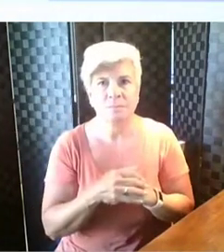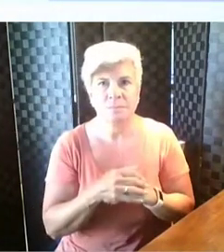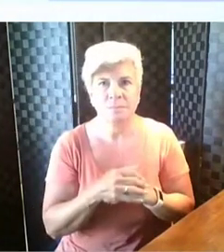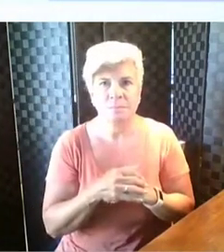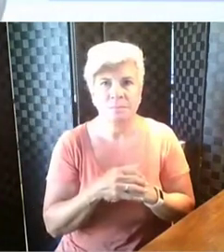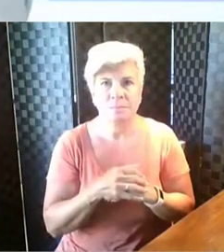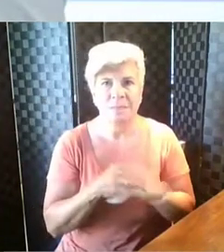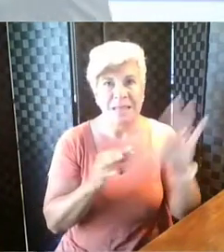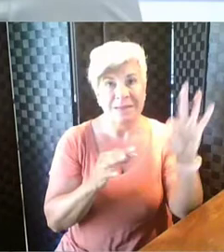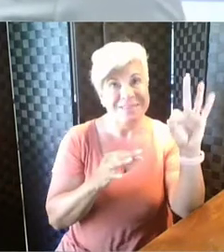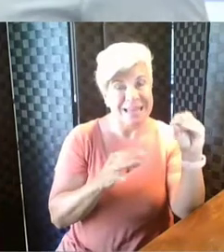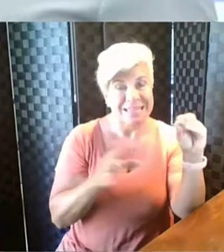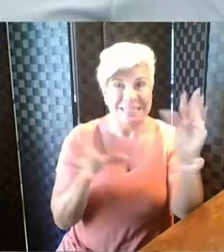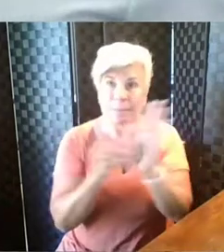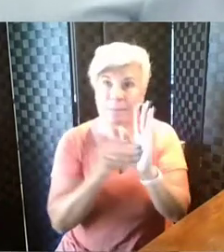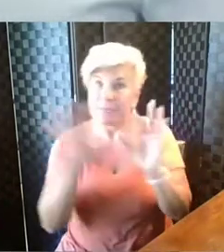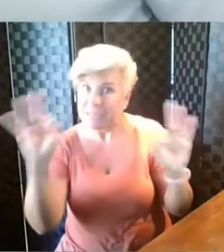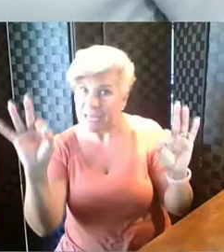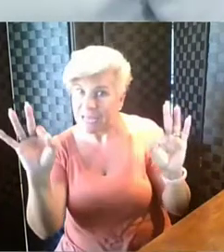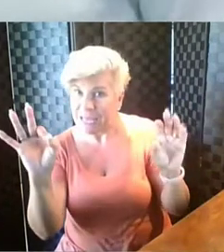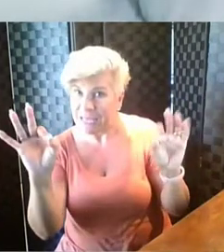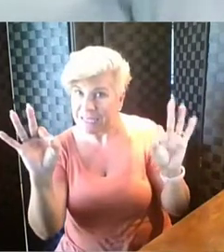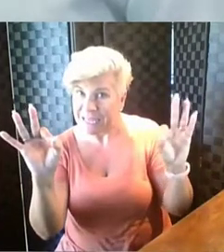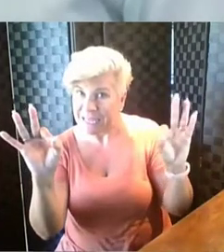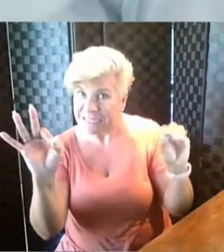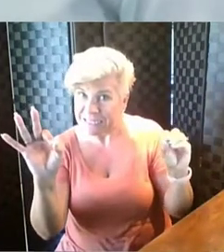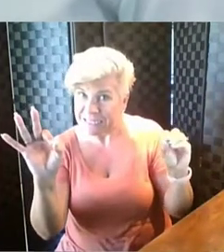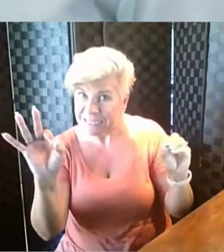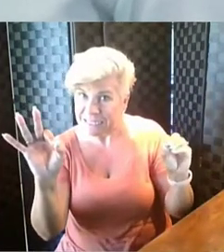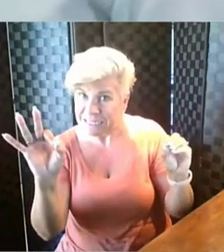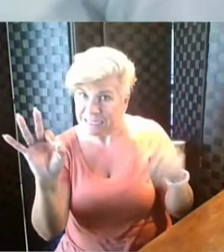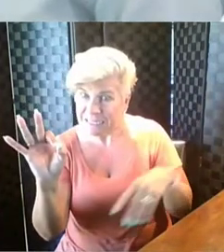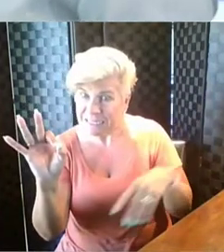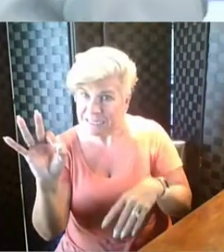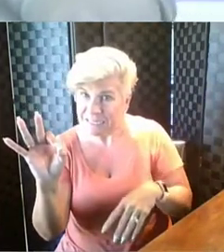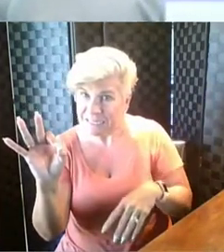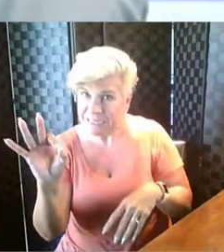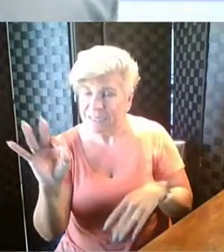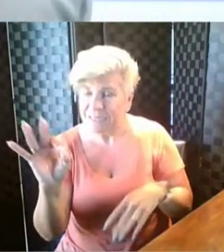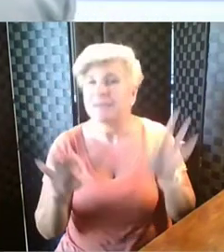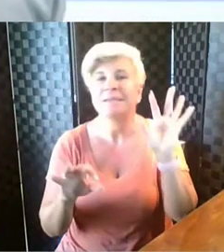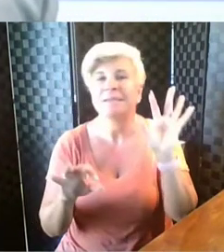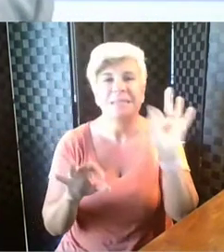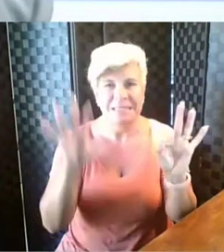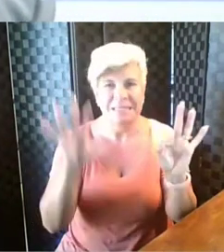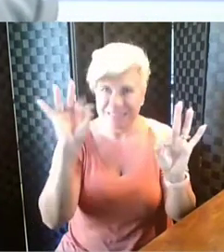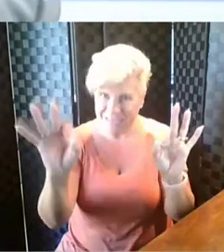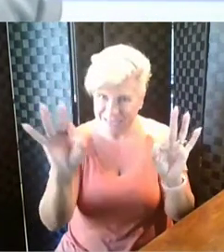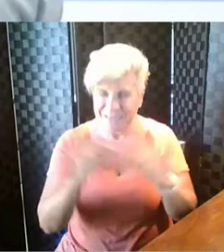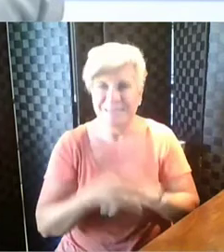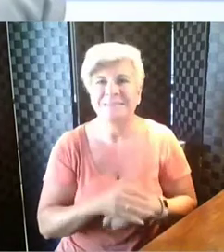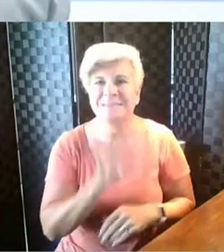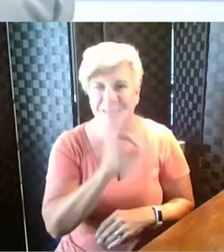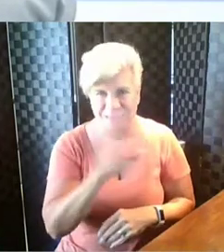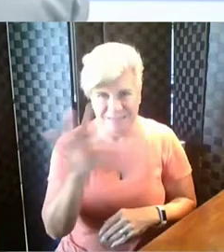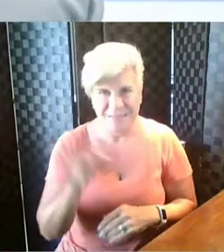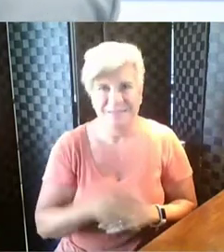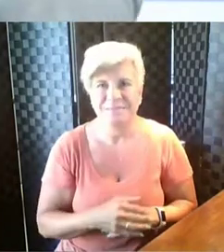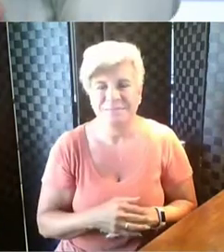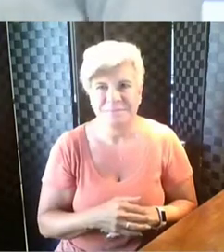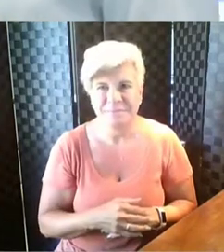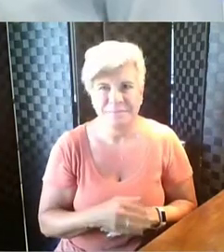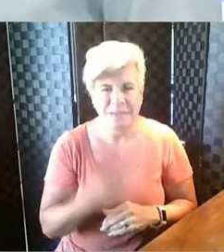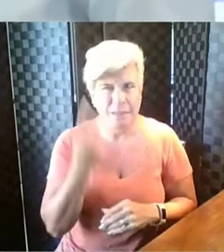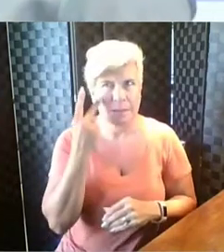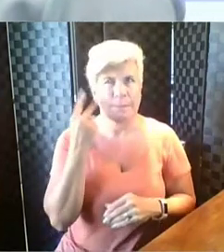add 90 plus 9, what answer do I get? Beautiful. 99. Okay. So let's